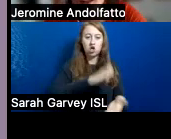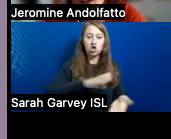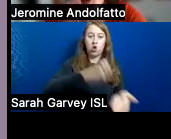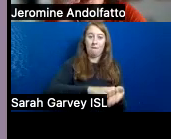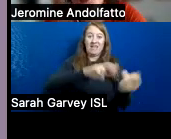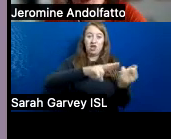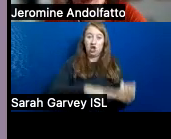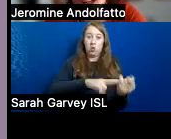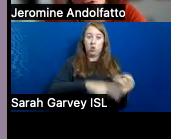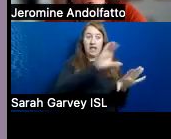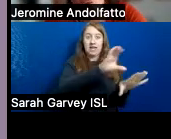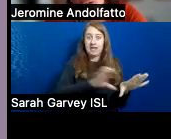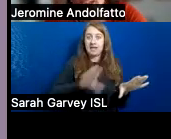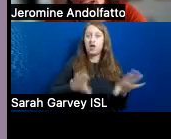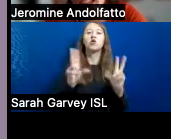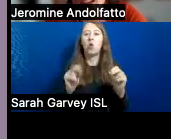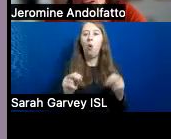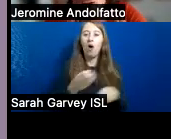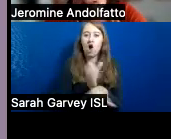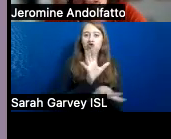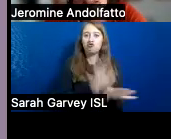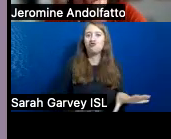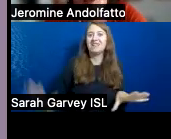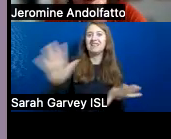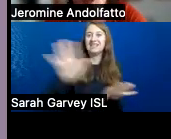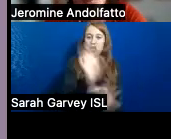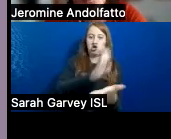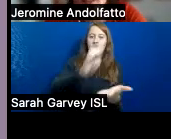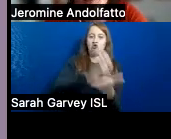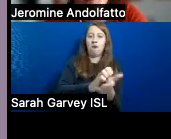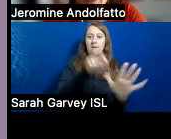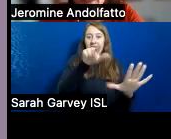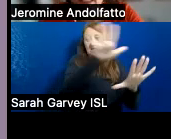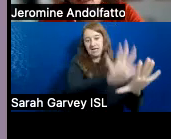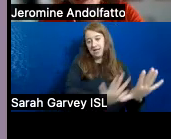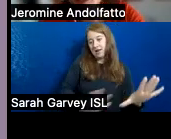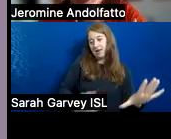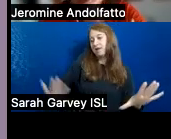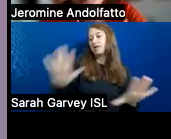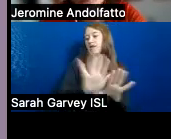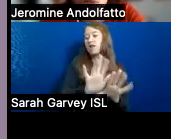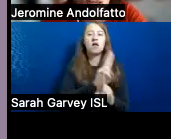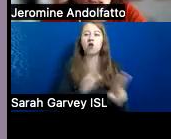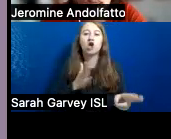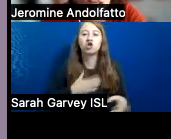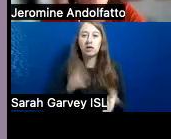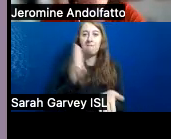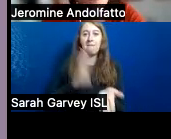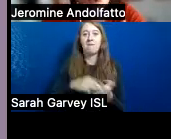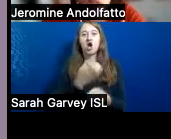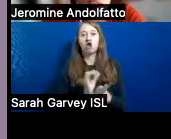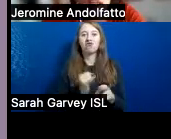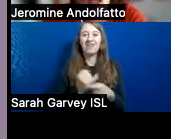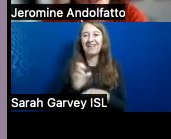included European countries as in the continent. So you will see, for instance, in the study the UK, there is